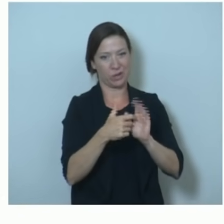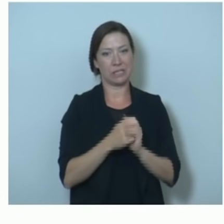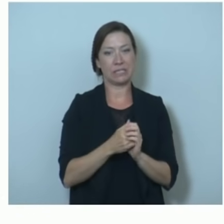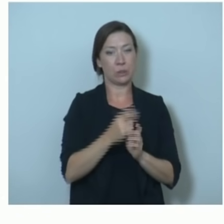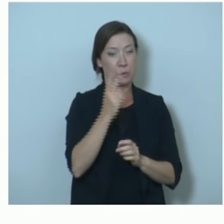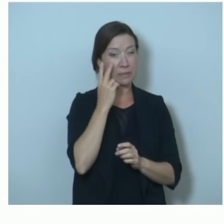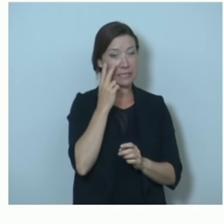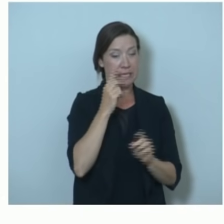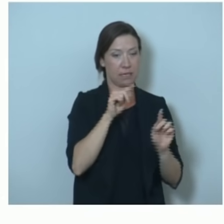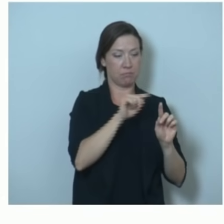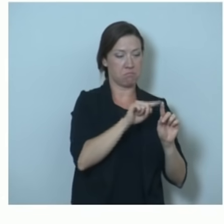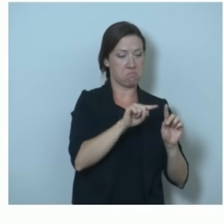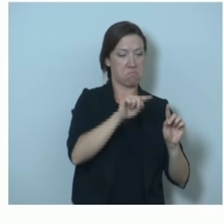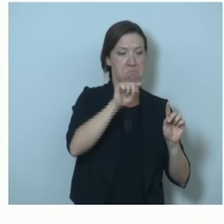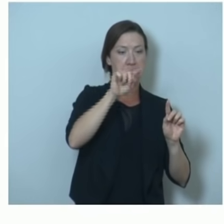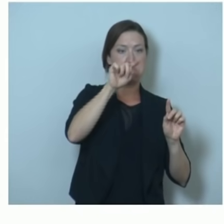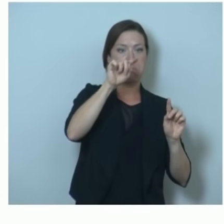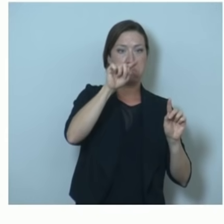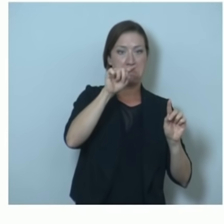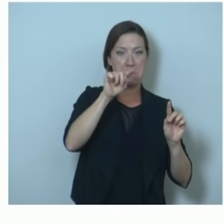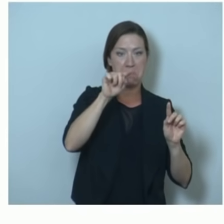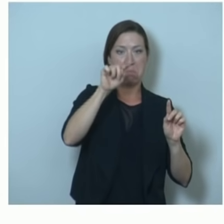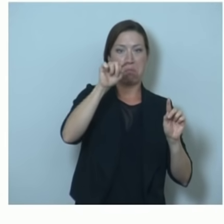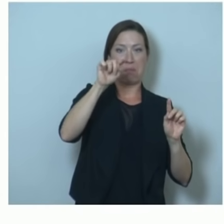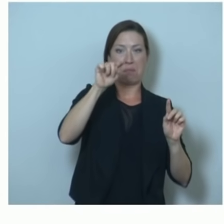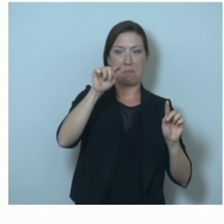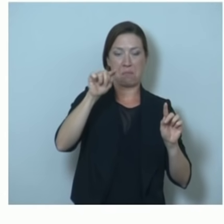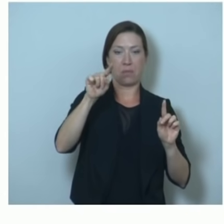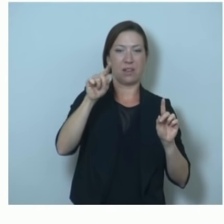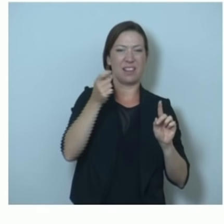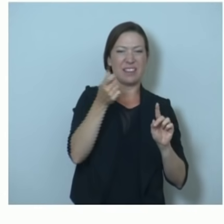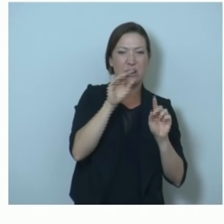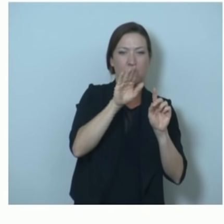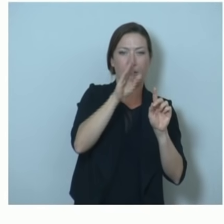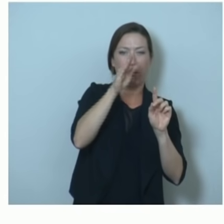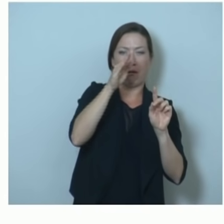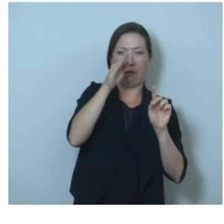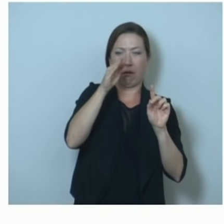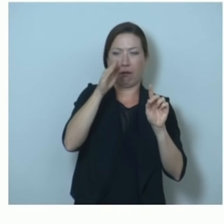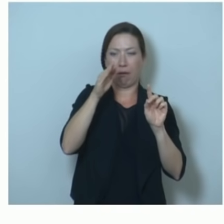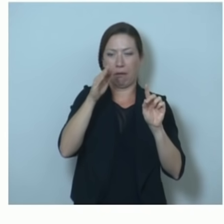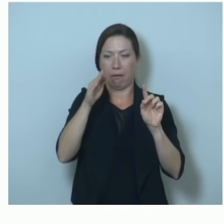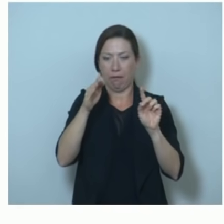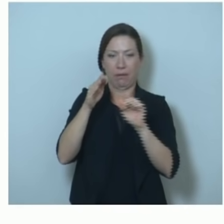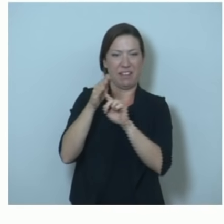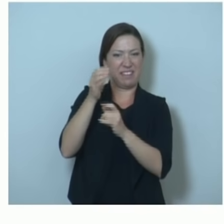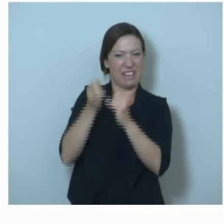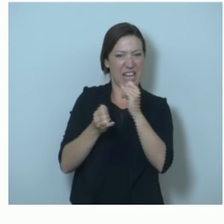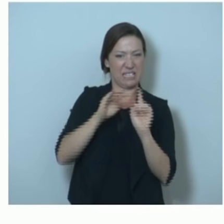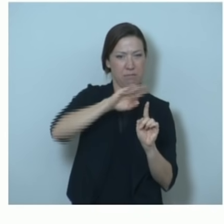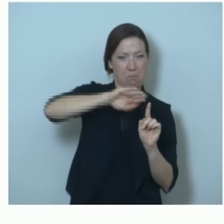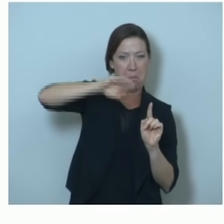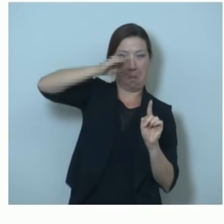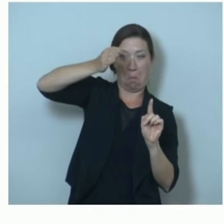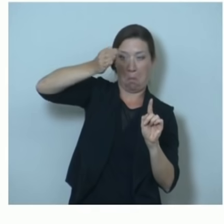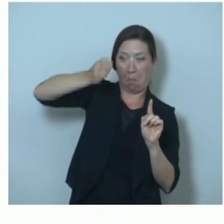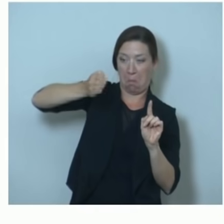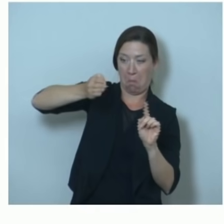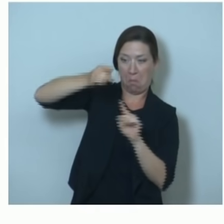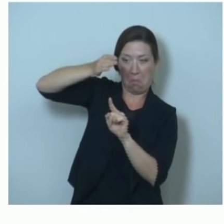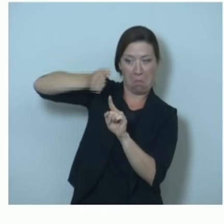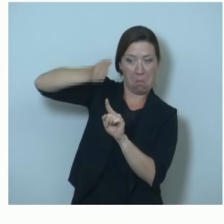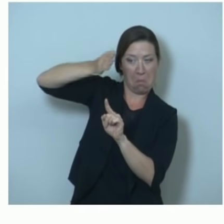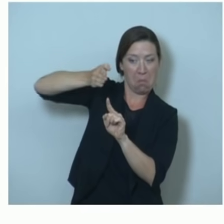bit of downturn in the northwest at the end of that red line. And as new case reports come in, we'll have more